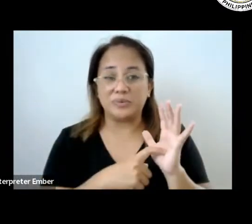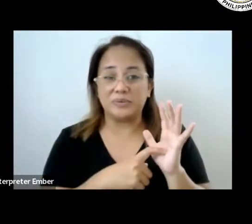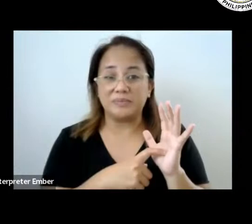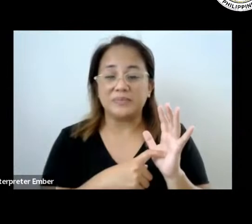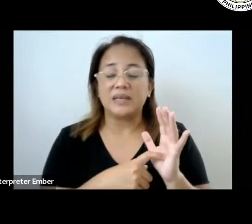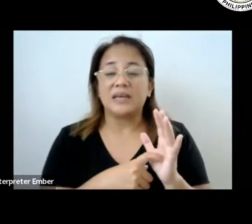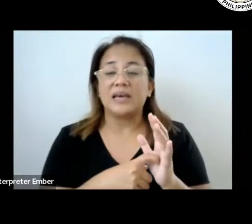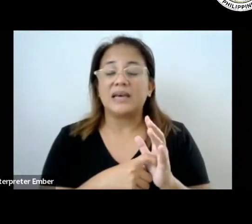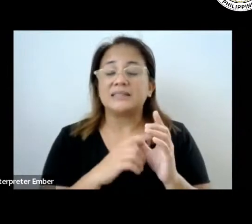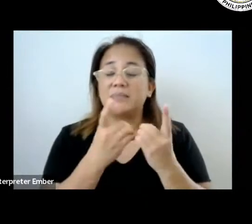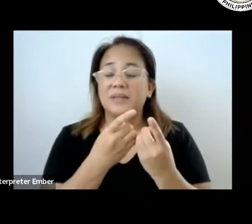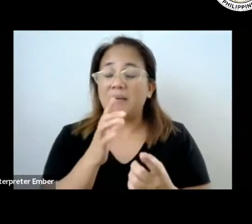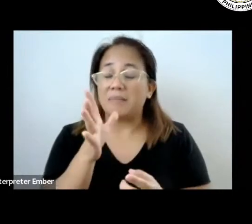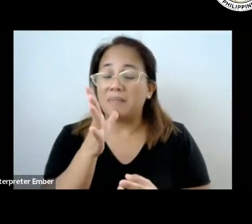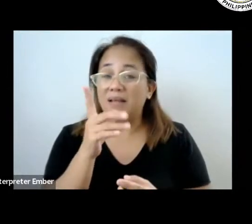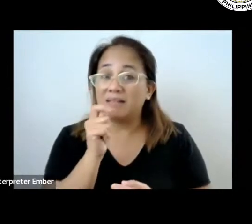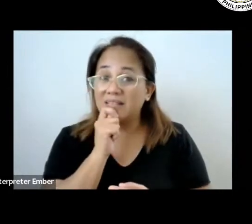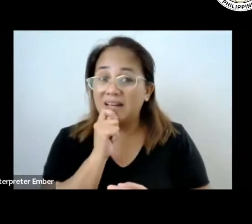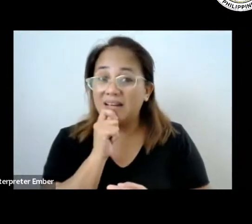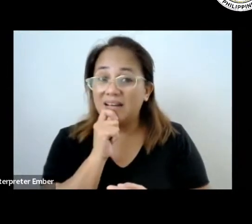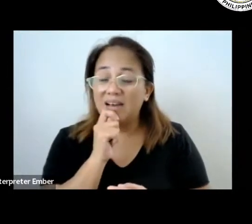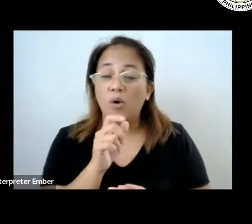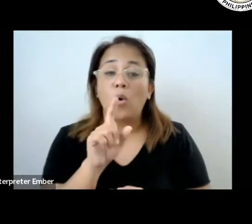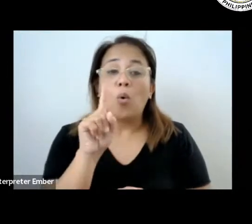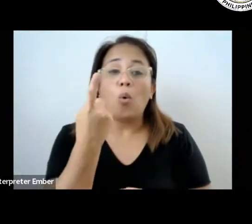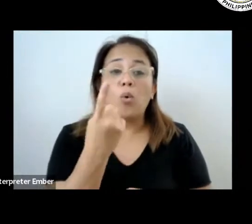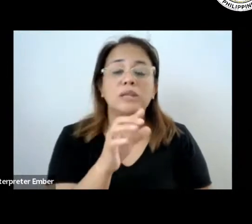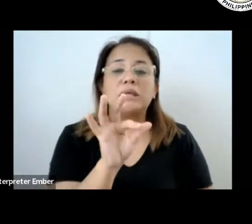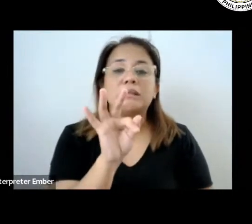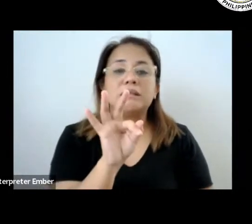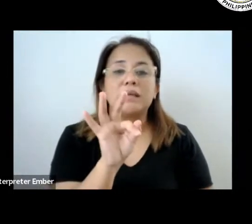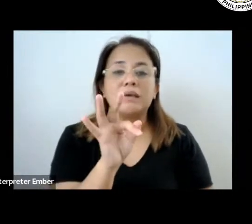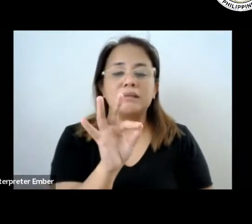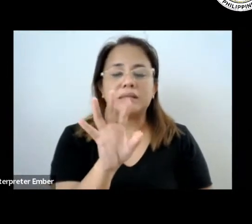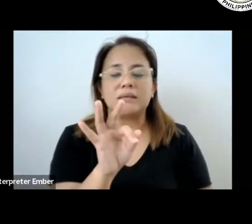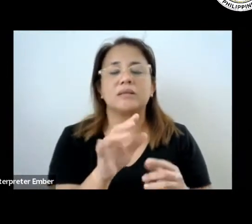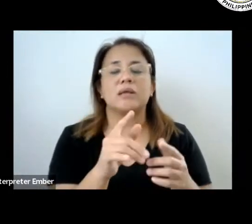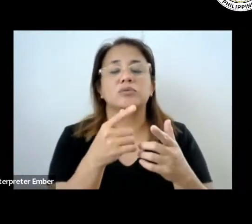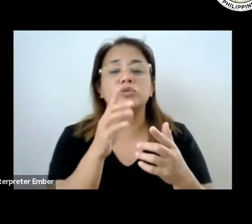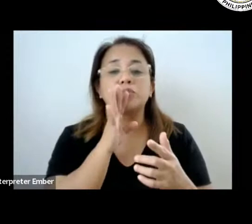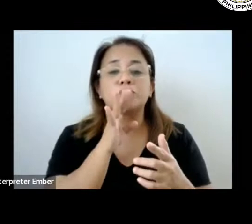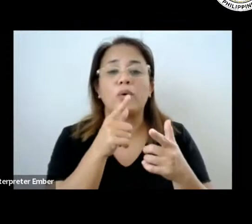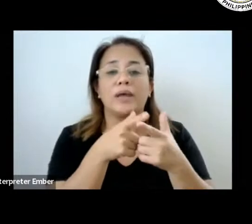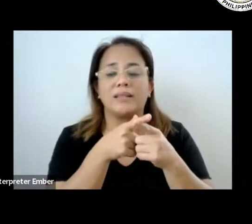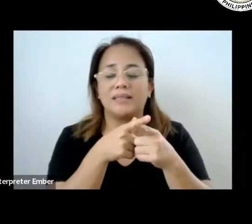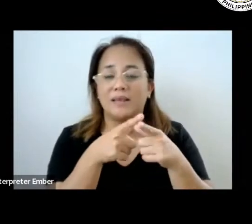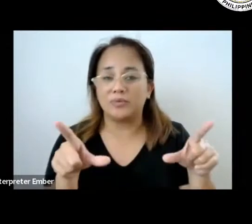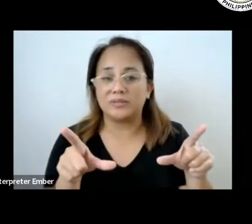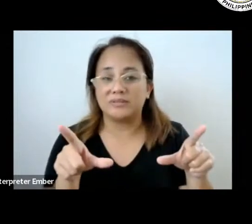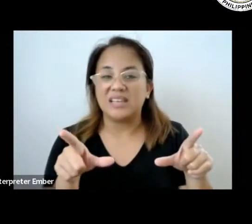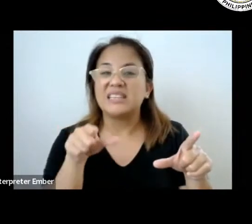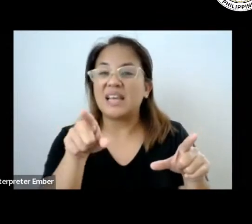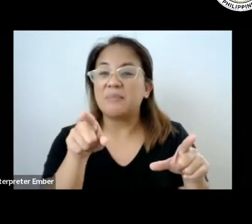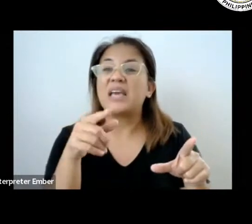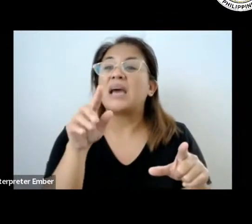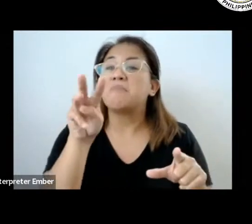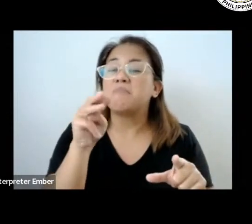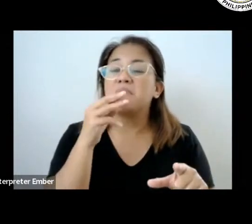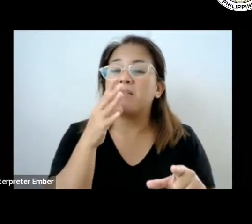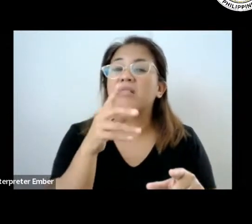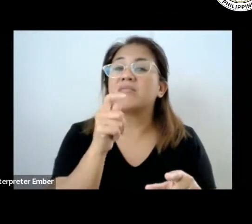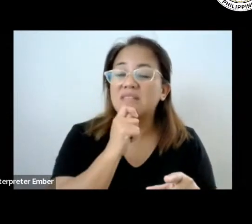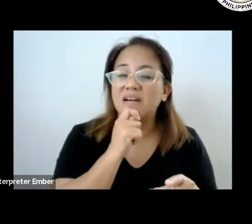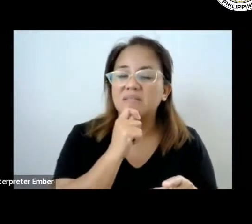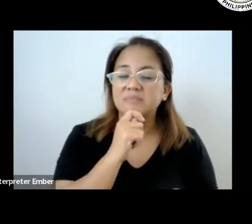tongue. Currently, only 19 spoken languages are recognized as mother tongue languages.